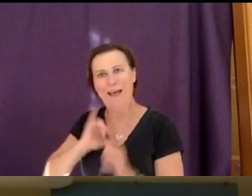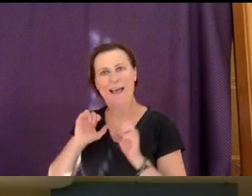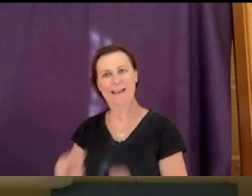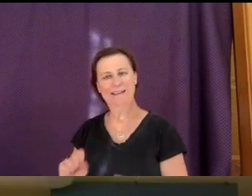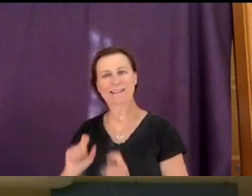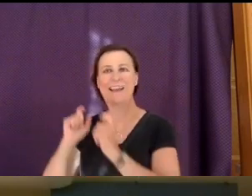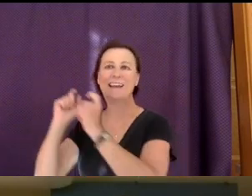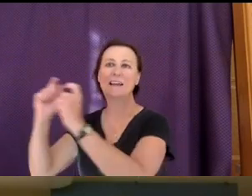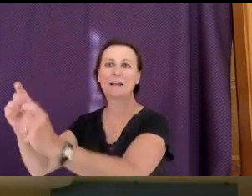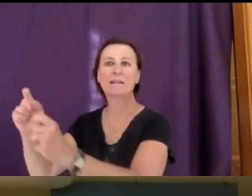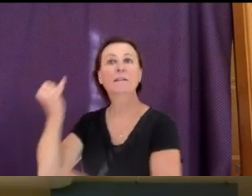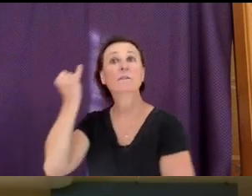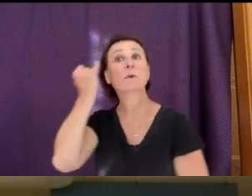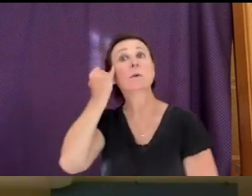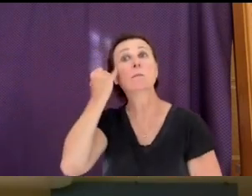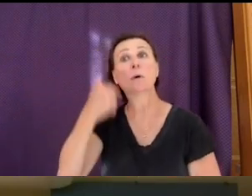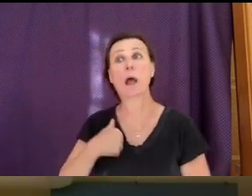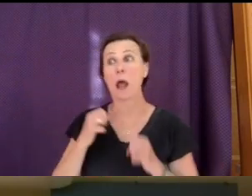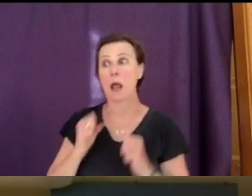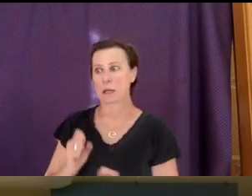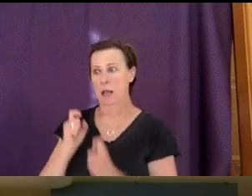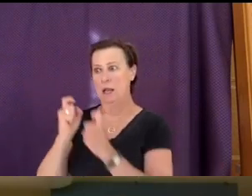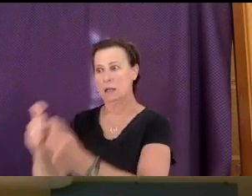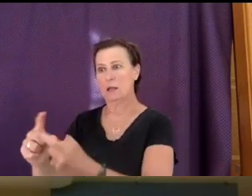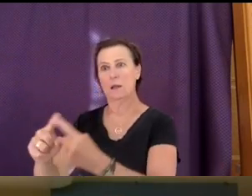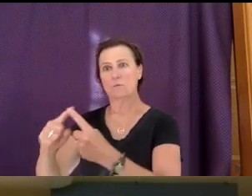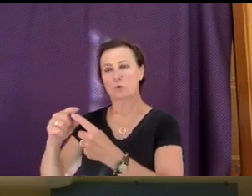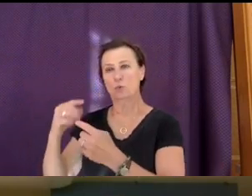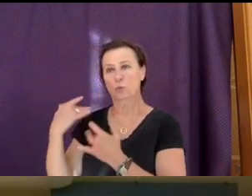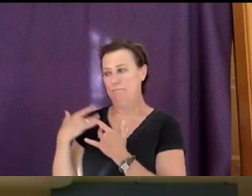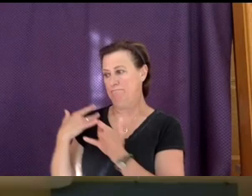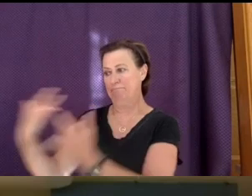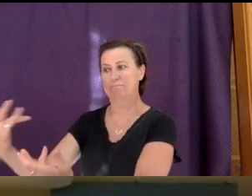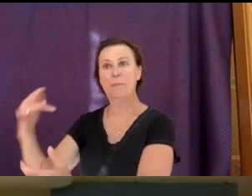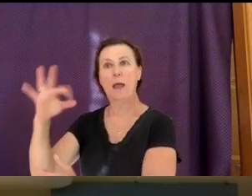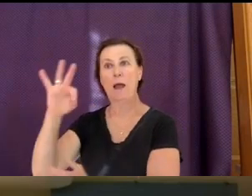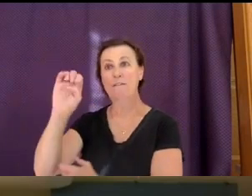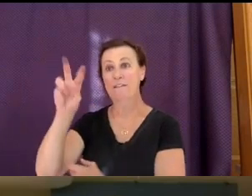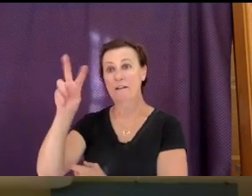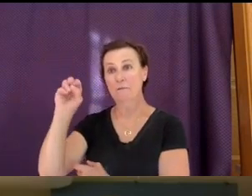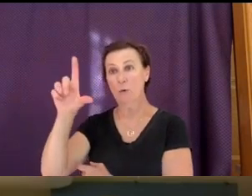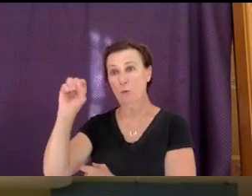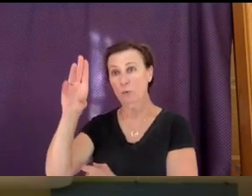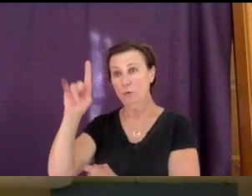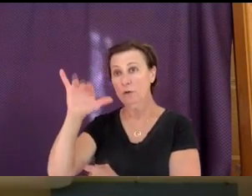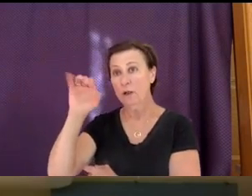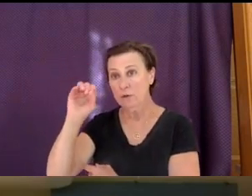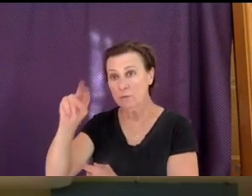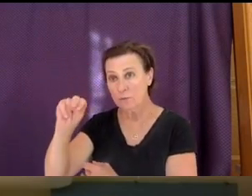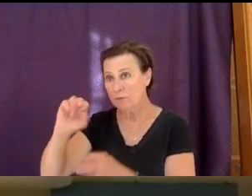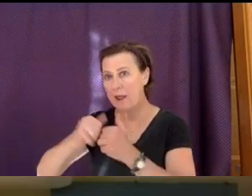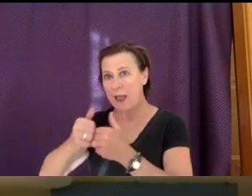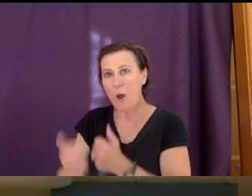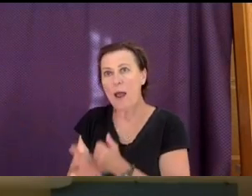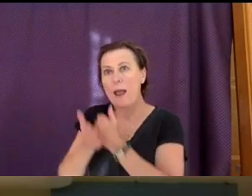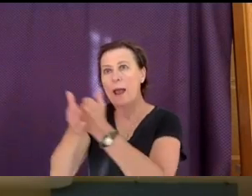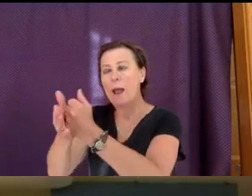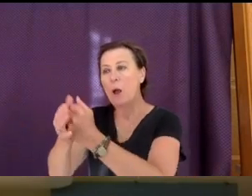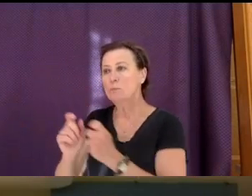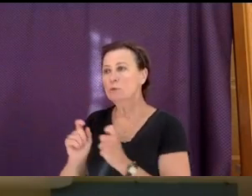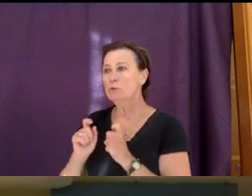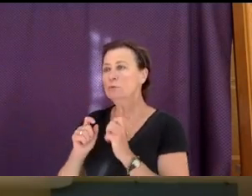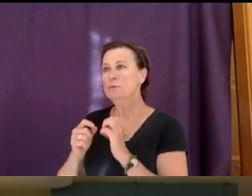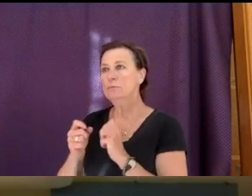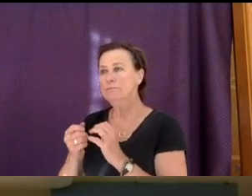What if I could contribute to the trend of evolution by helping to shed light on the